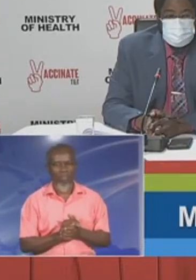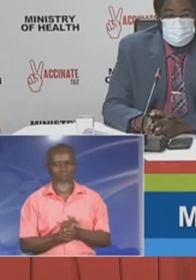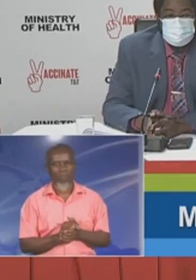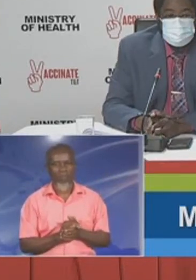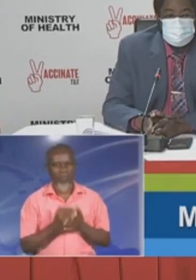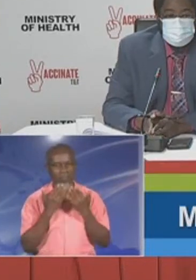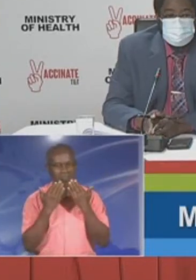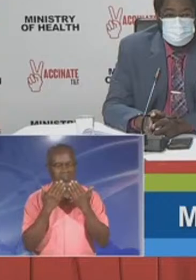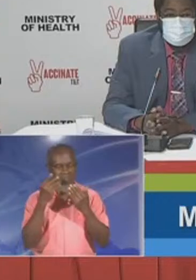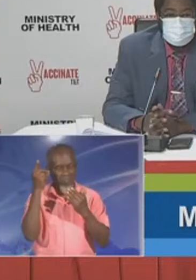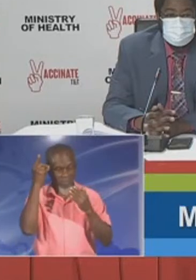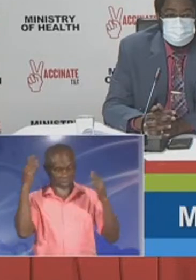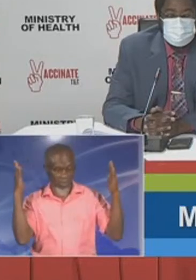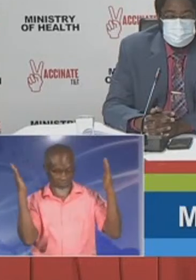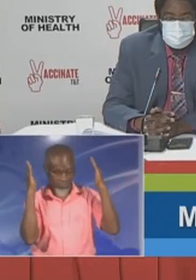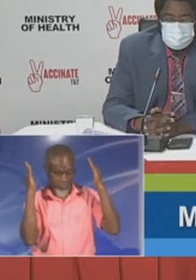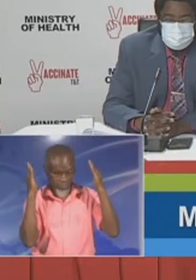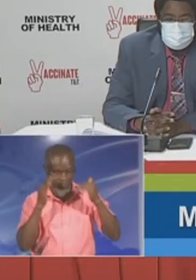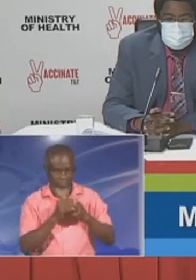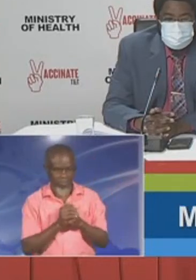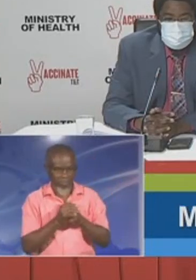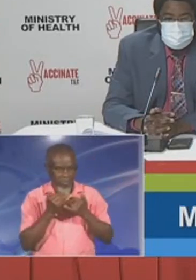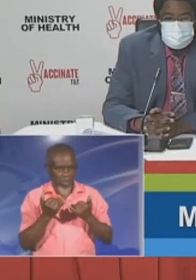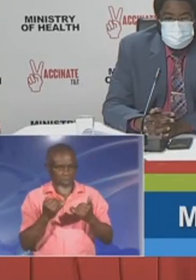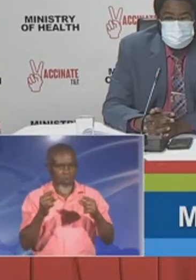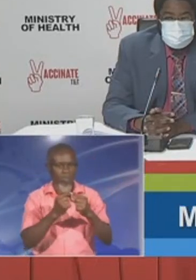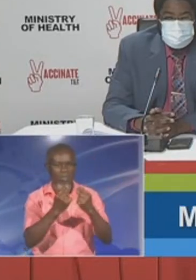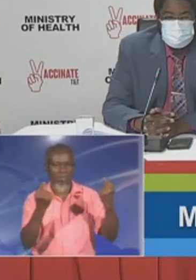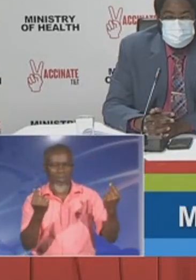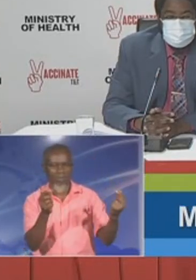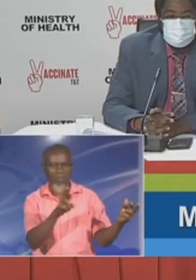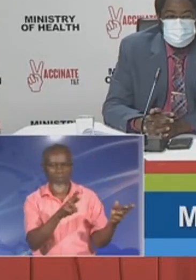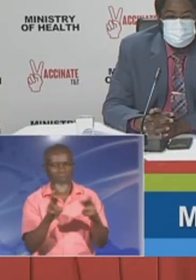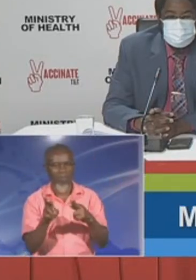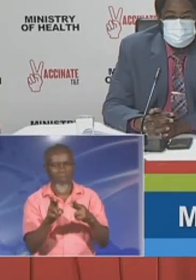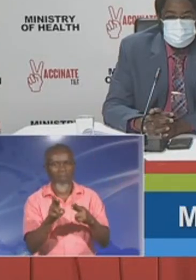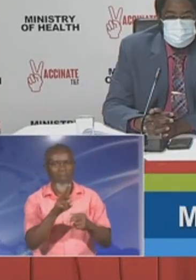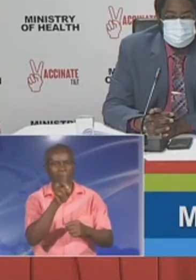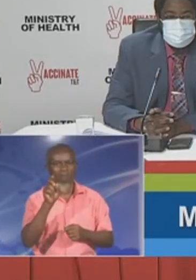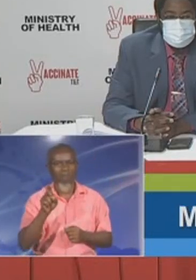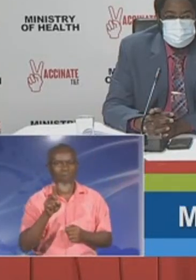Hines. Let's go to Guardian Media Limited, please.